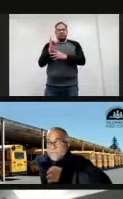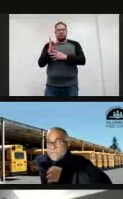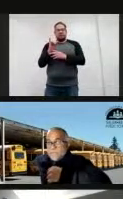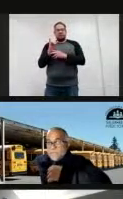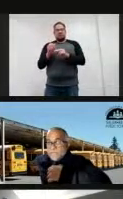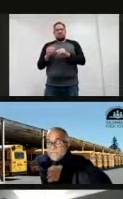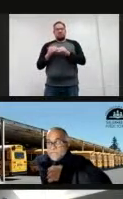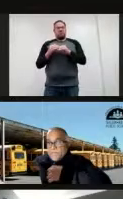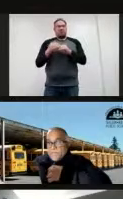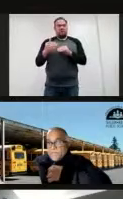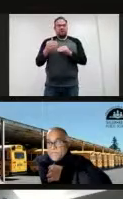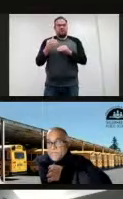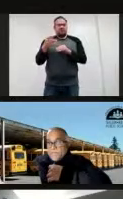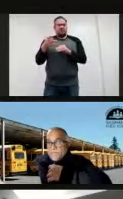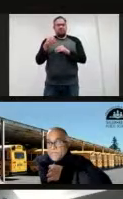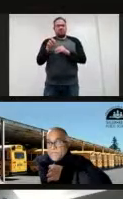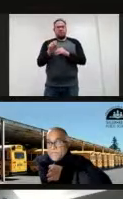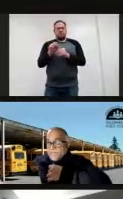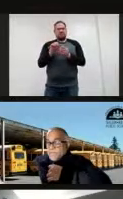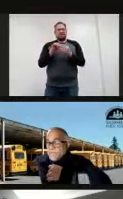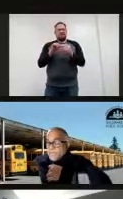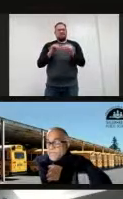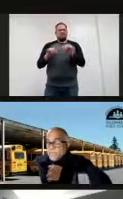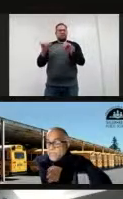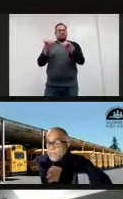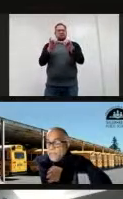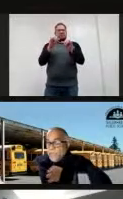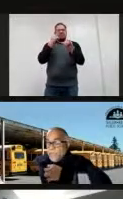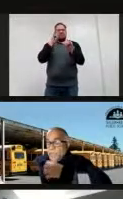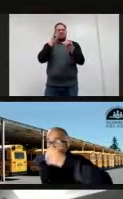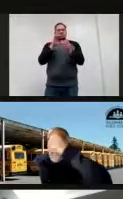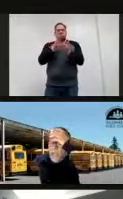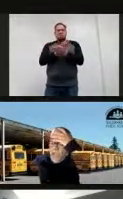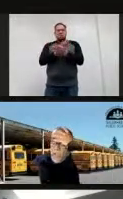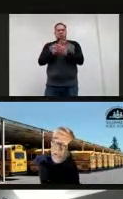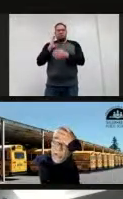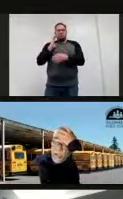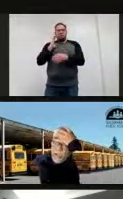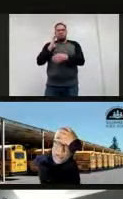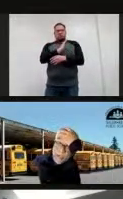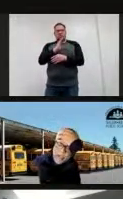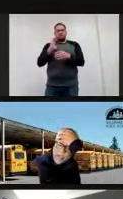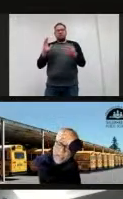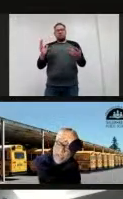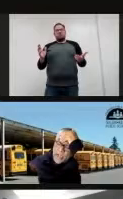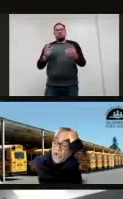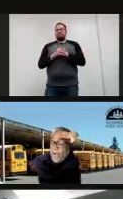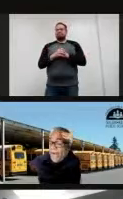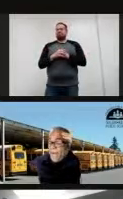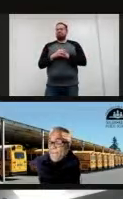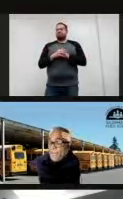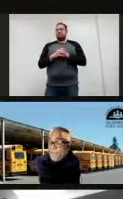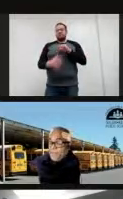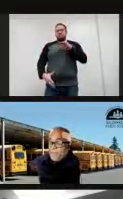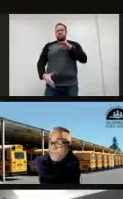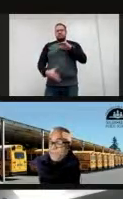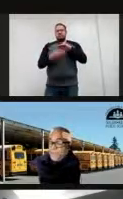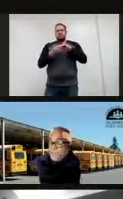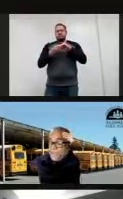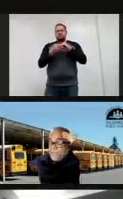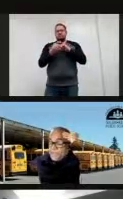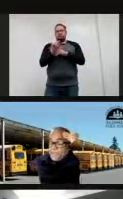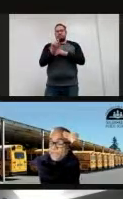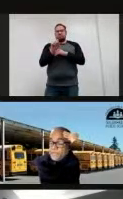very standard for a school board to add a